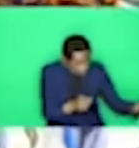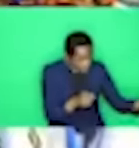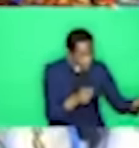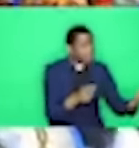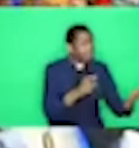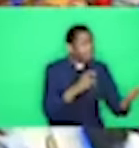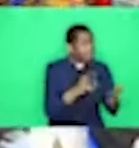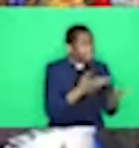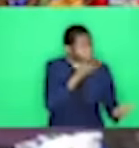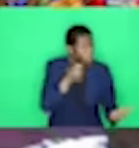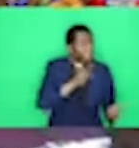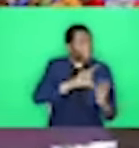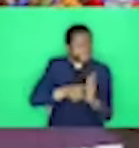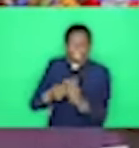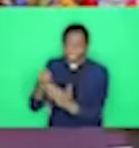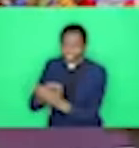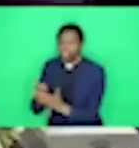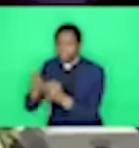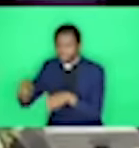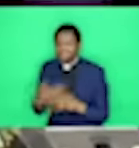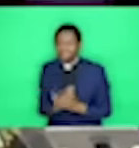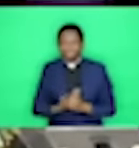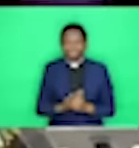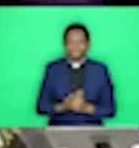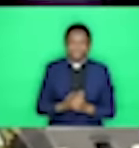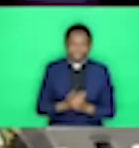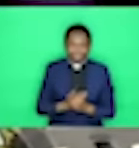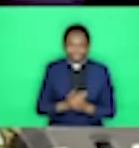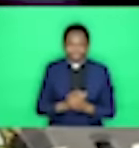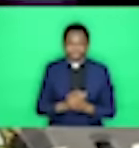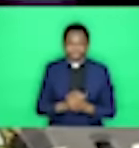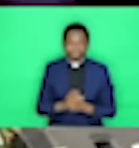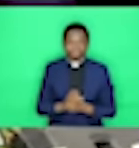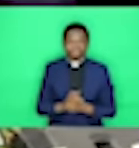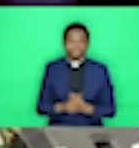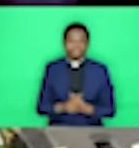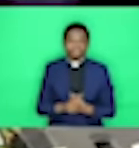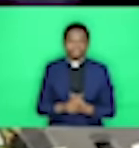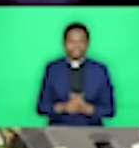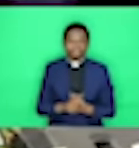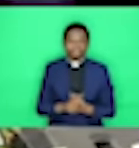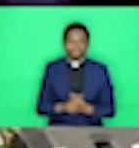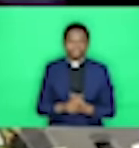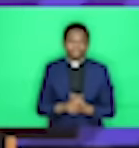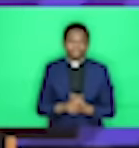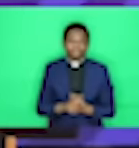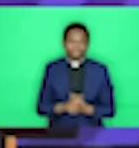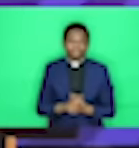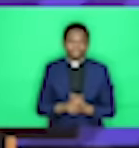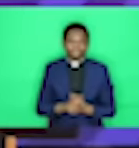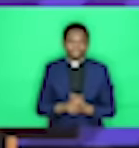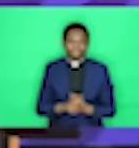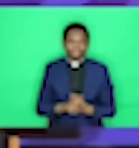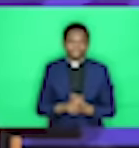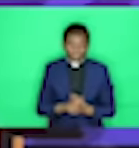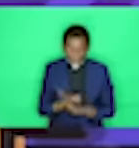na o ya konsuo egukentem. Now look at how we all fought and debated on the